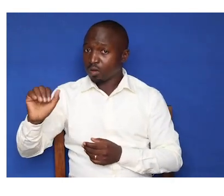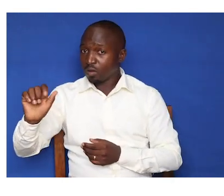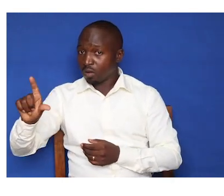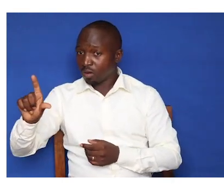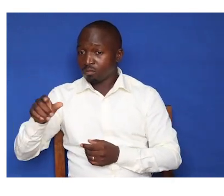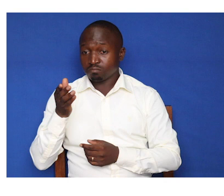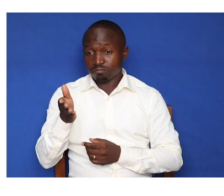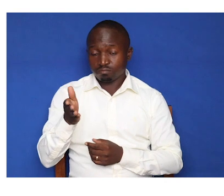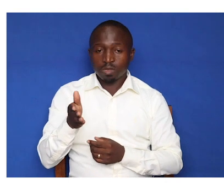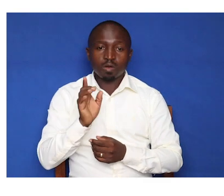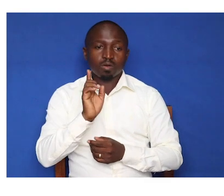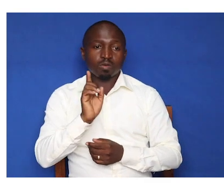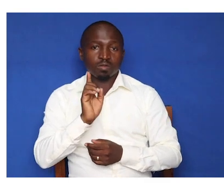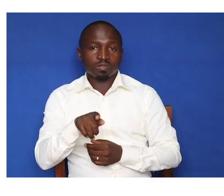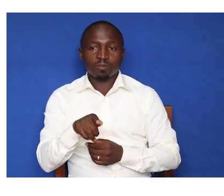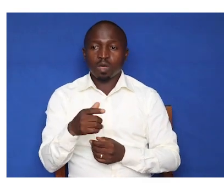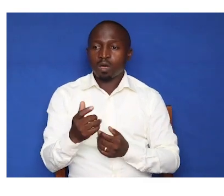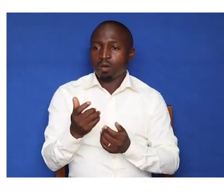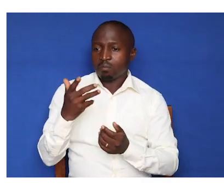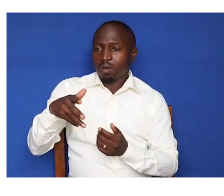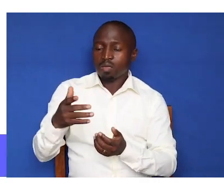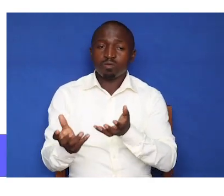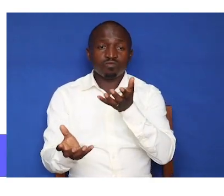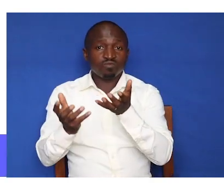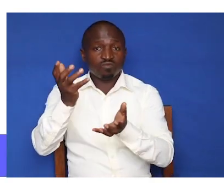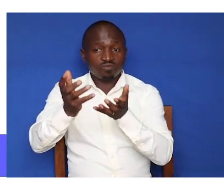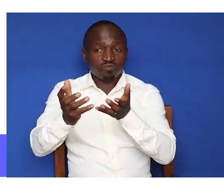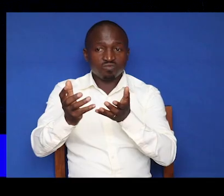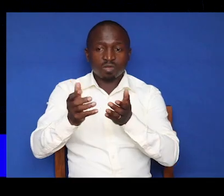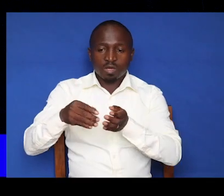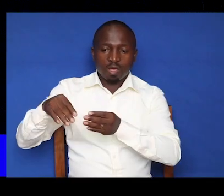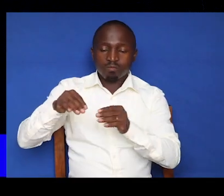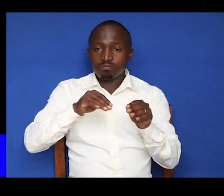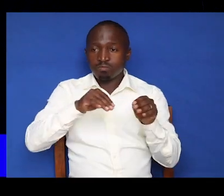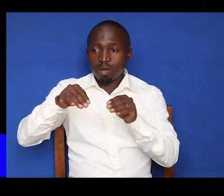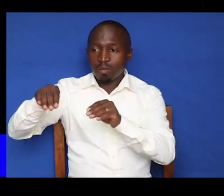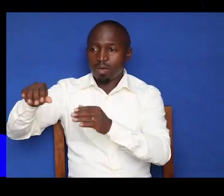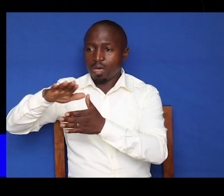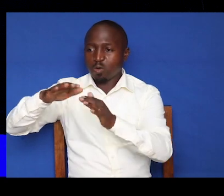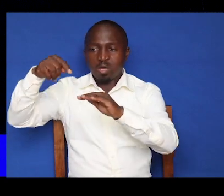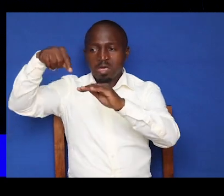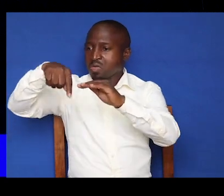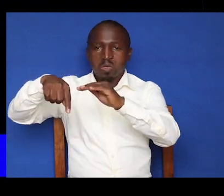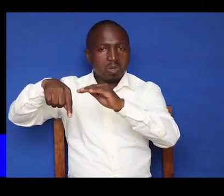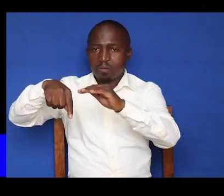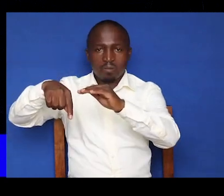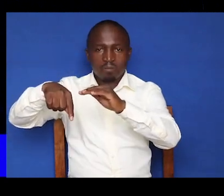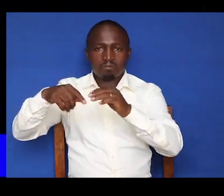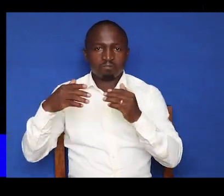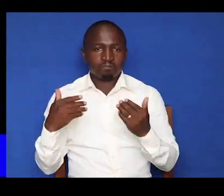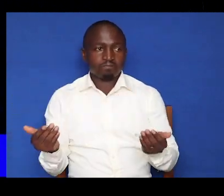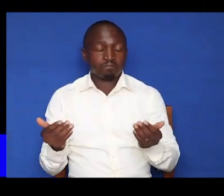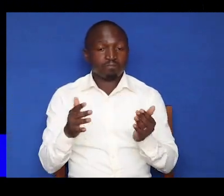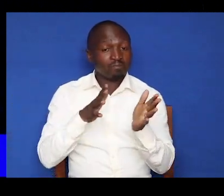develop and of which move towards polar at shallow depths. My dear students, by regarding